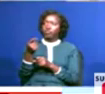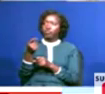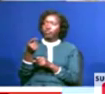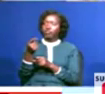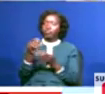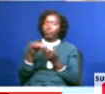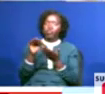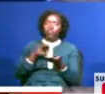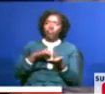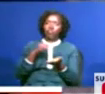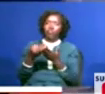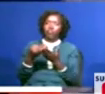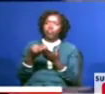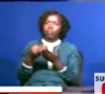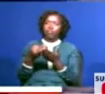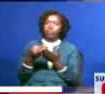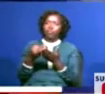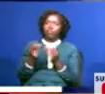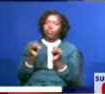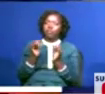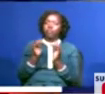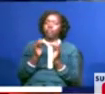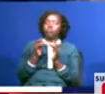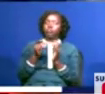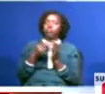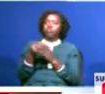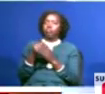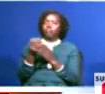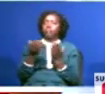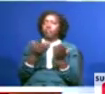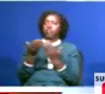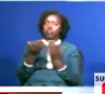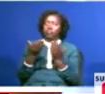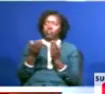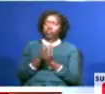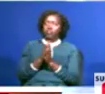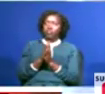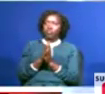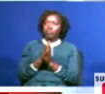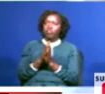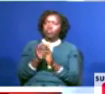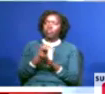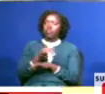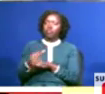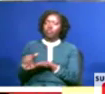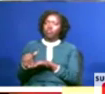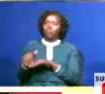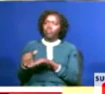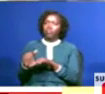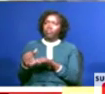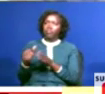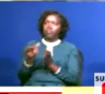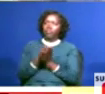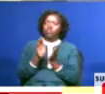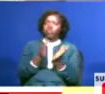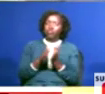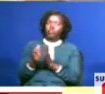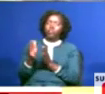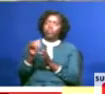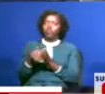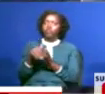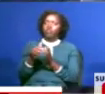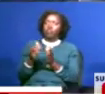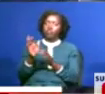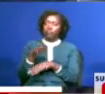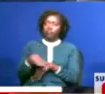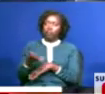funding and develop new digital financial services such as digital insurance, digital savings plan and digital investment platforms